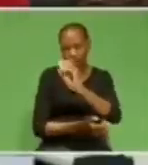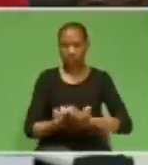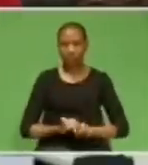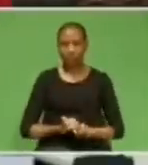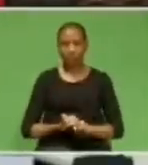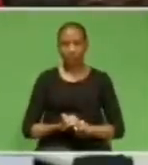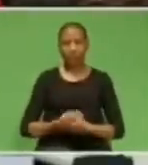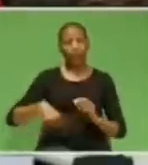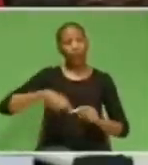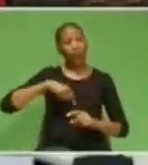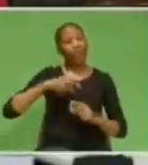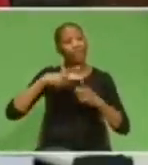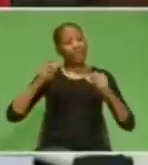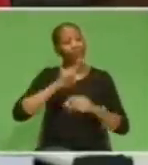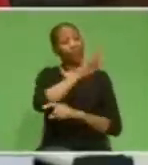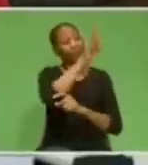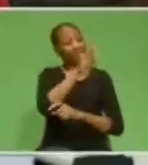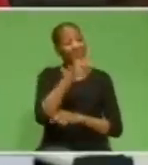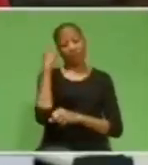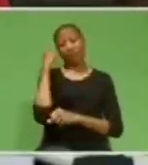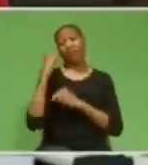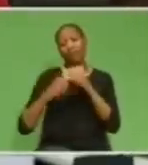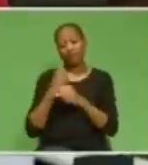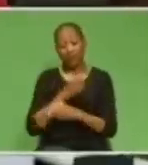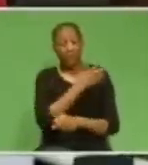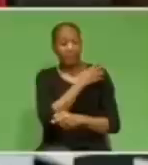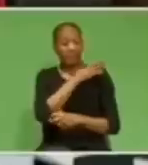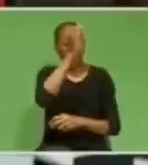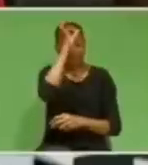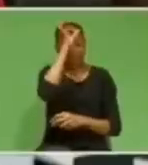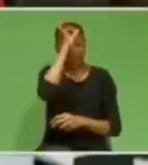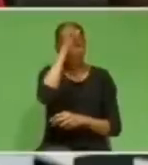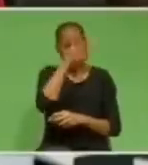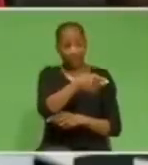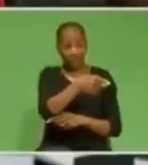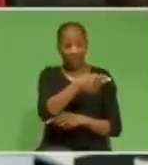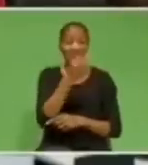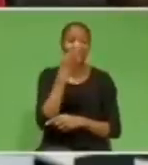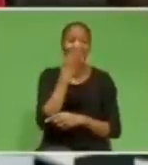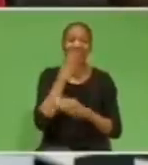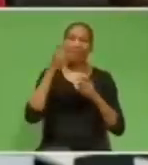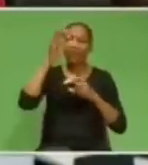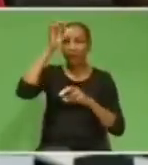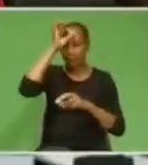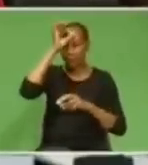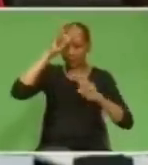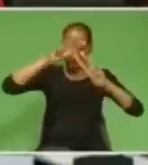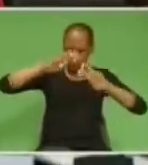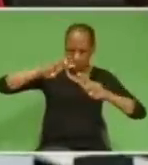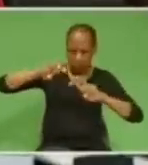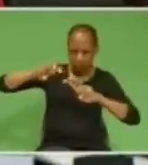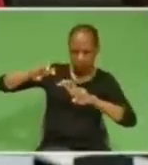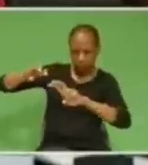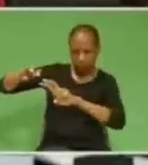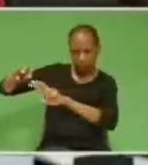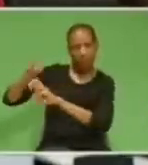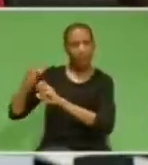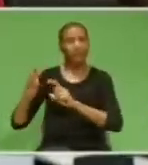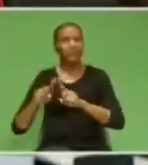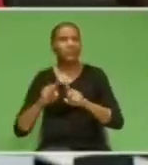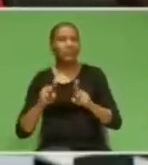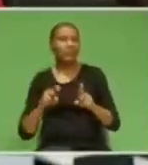Replying to our question last year, Minister Tsayele indicated that the police investigation into the much